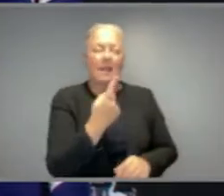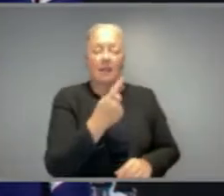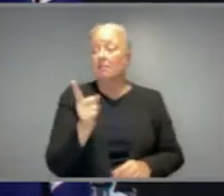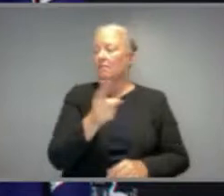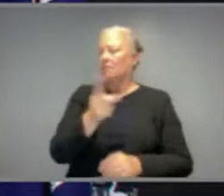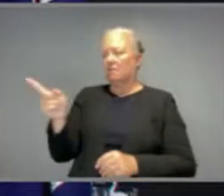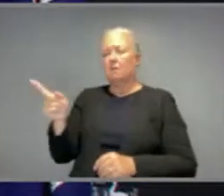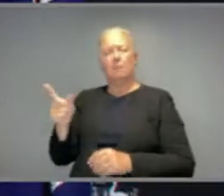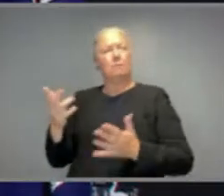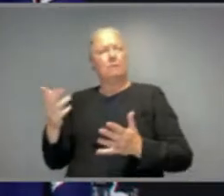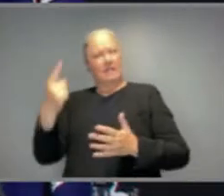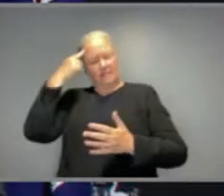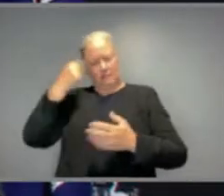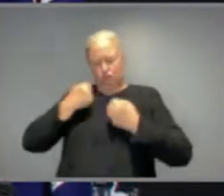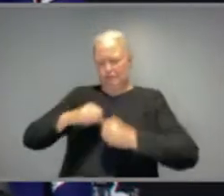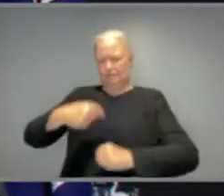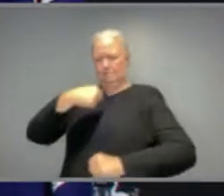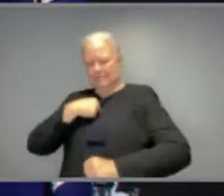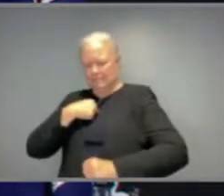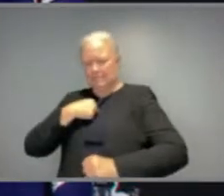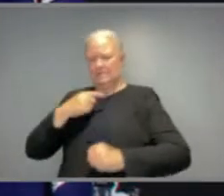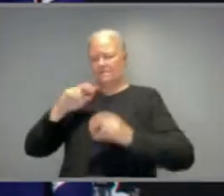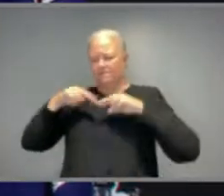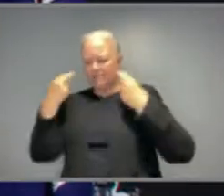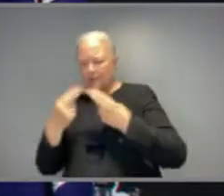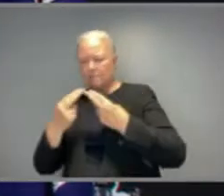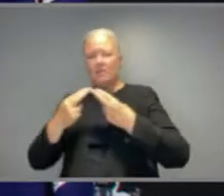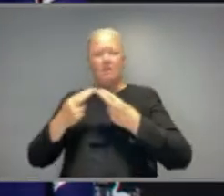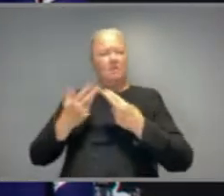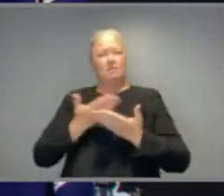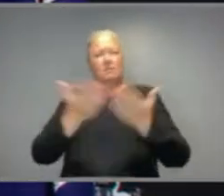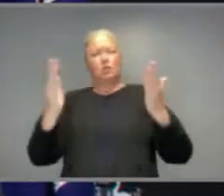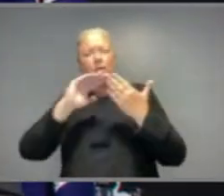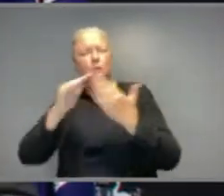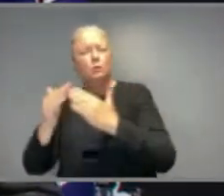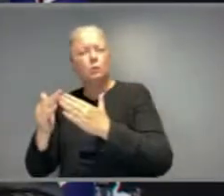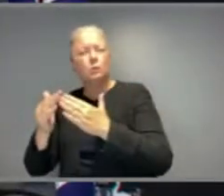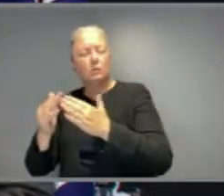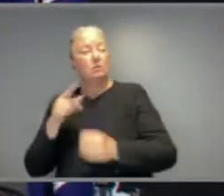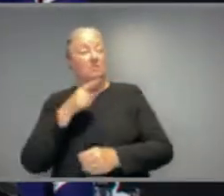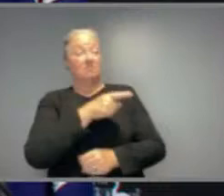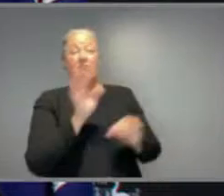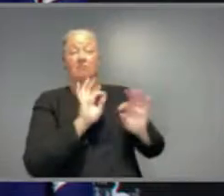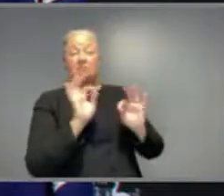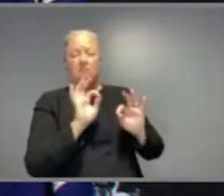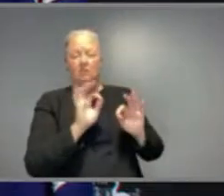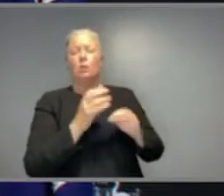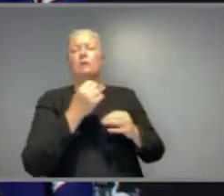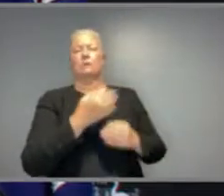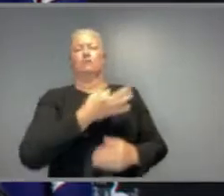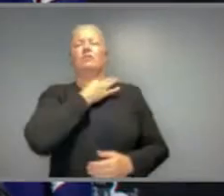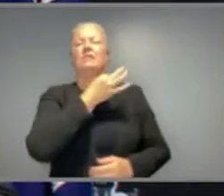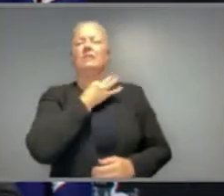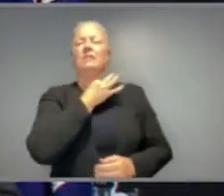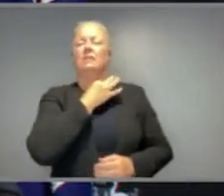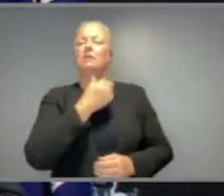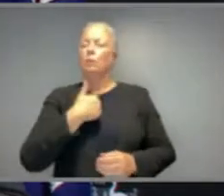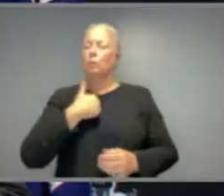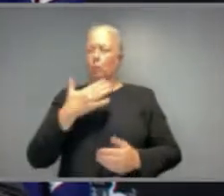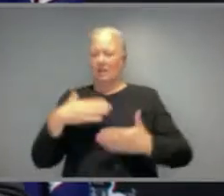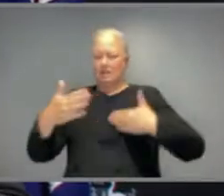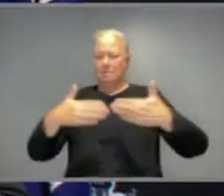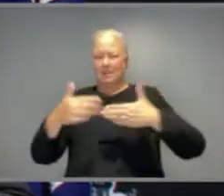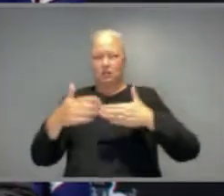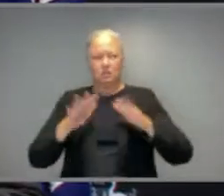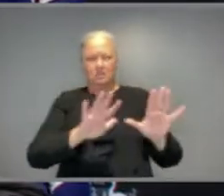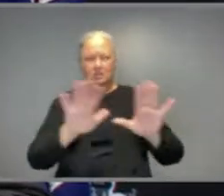not vaccinated, you present a greater public health risk. And so this is about managing public health risks. That's what it is. It's